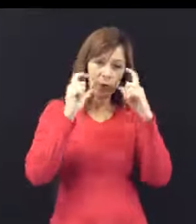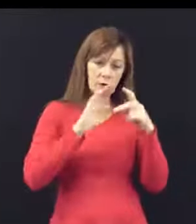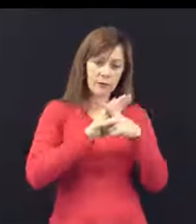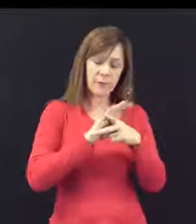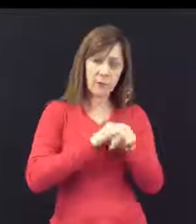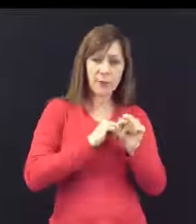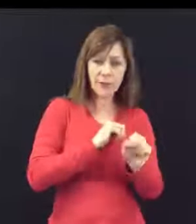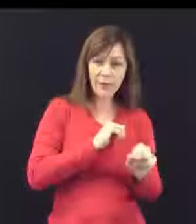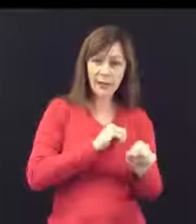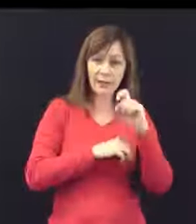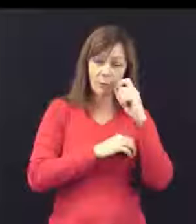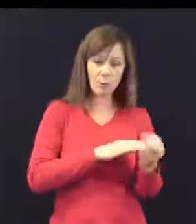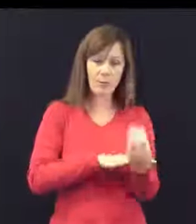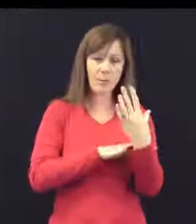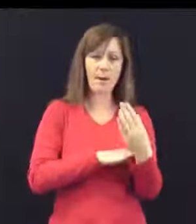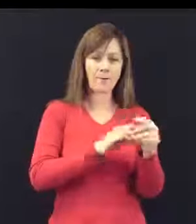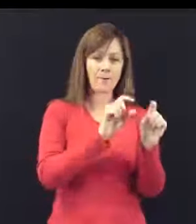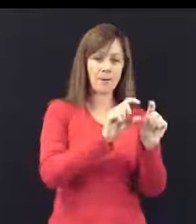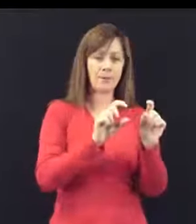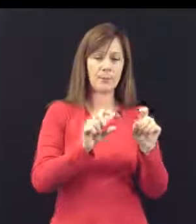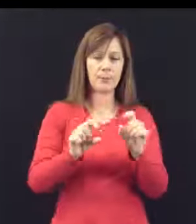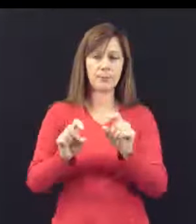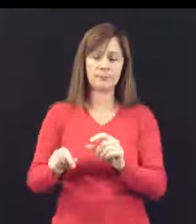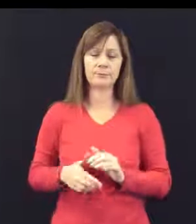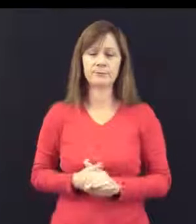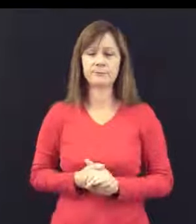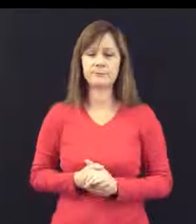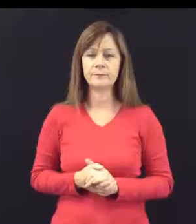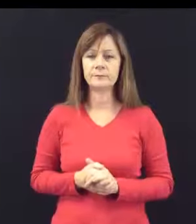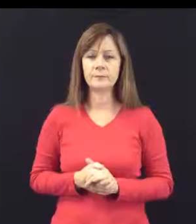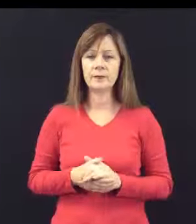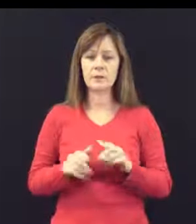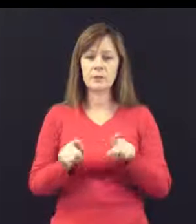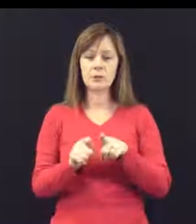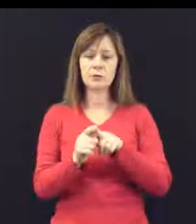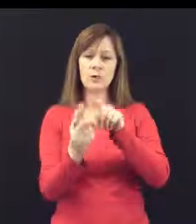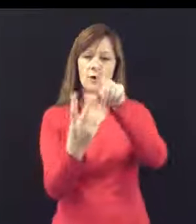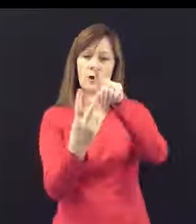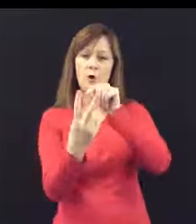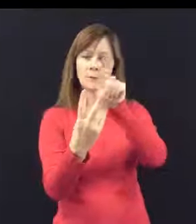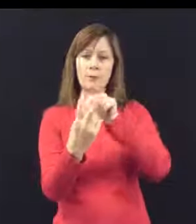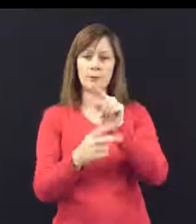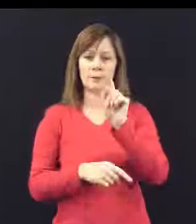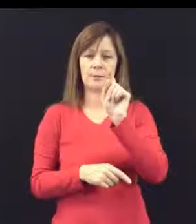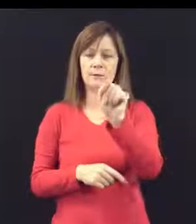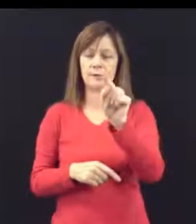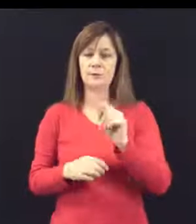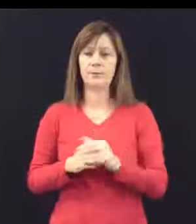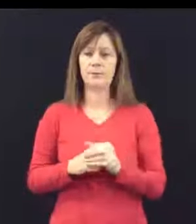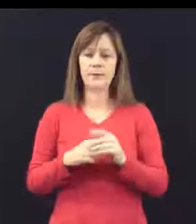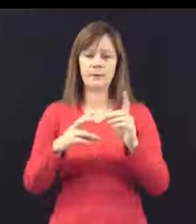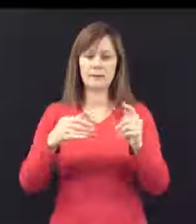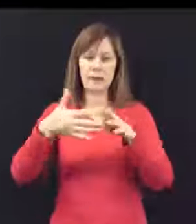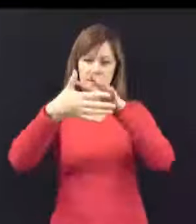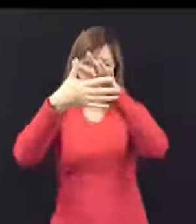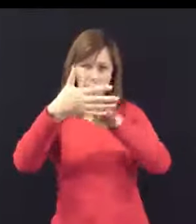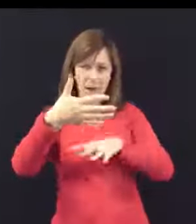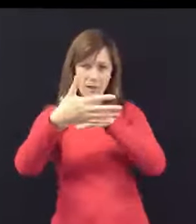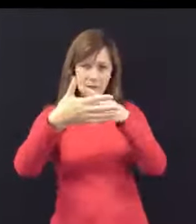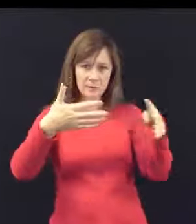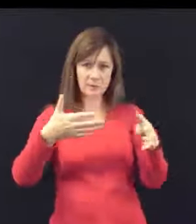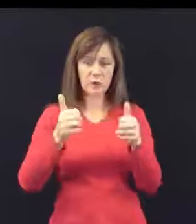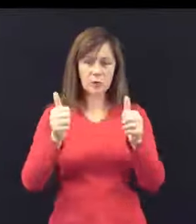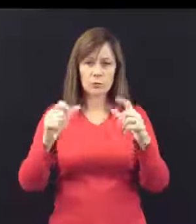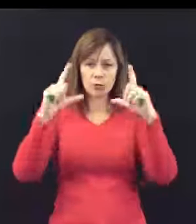on the location to view the photos and video taken at that location. One last thing to show is that when you're shooting a still picture using the rear